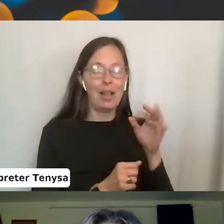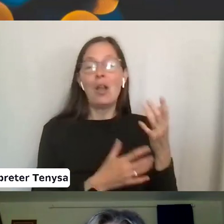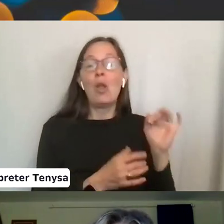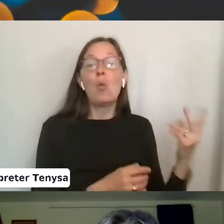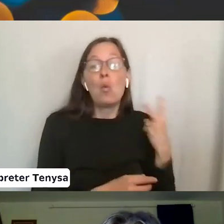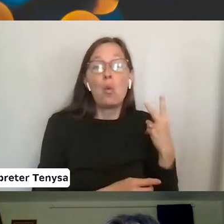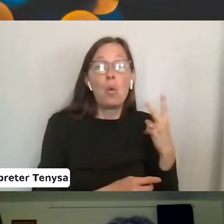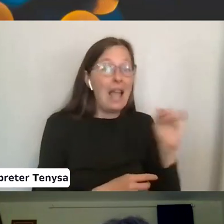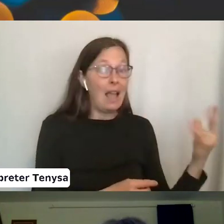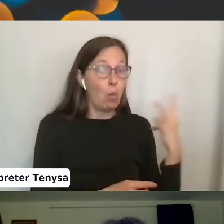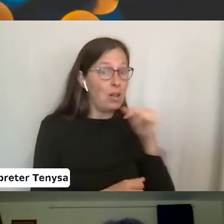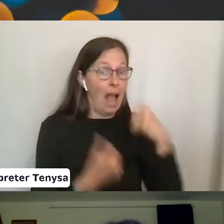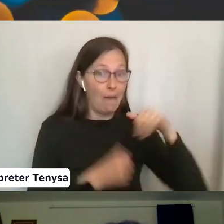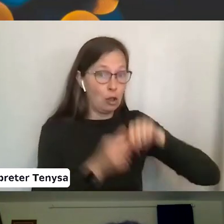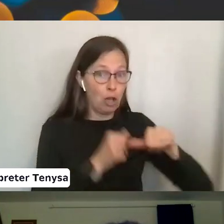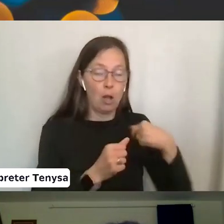each other in this life.